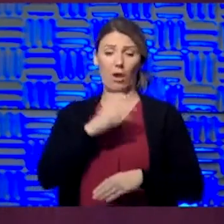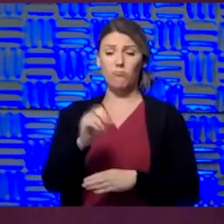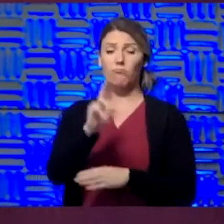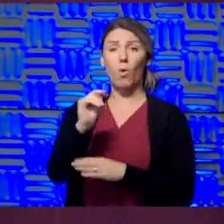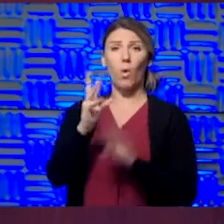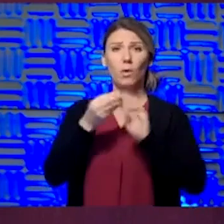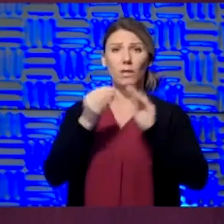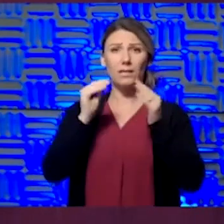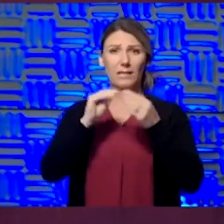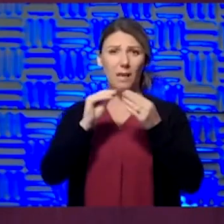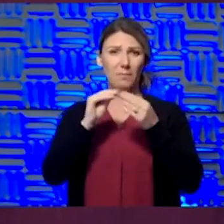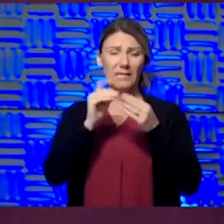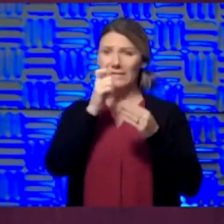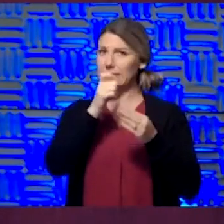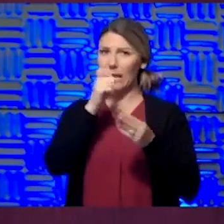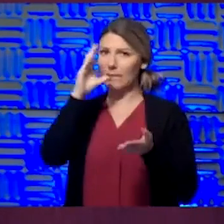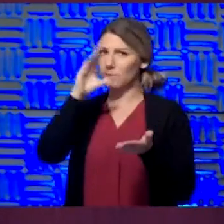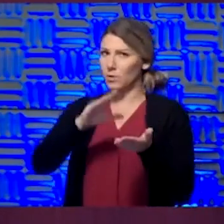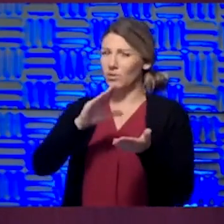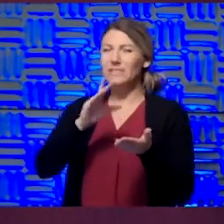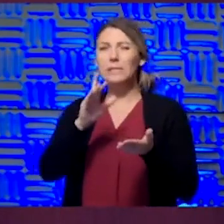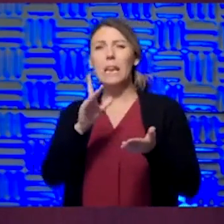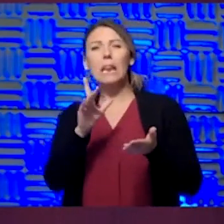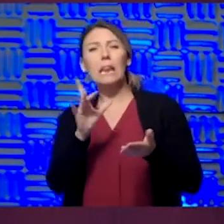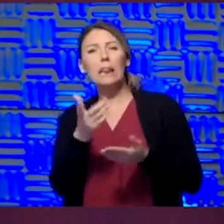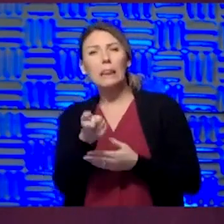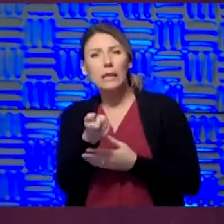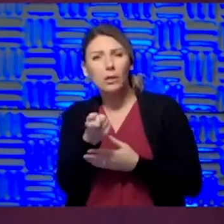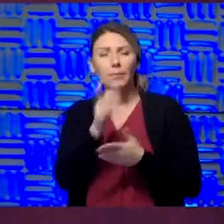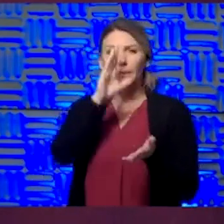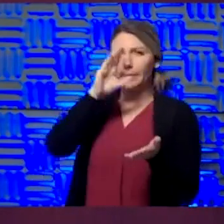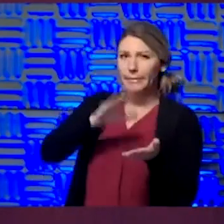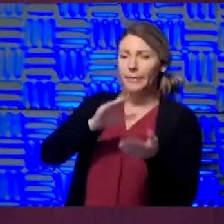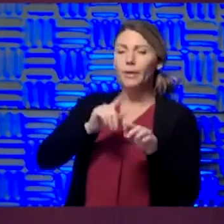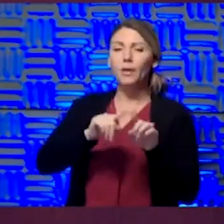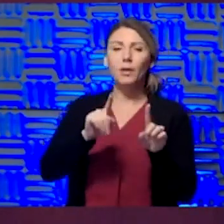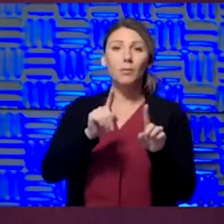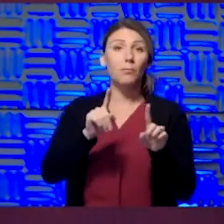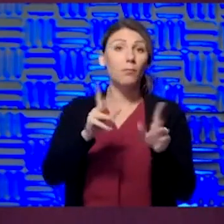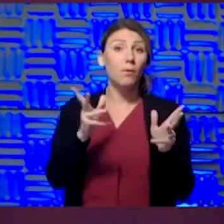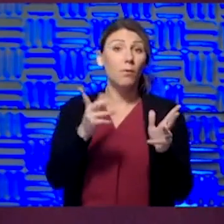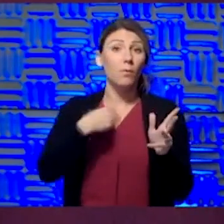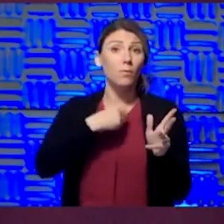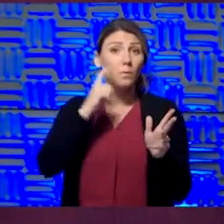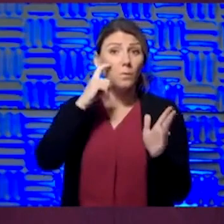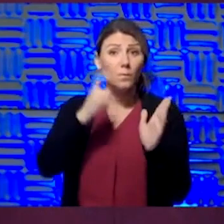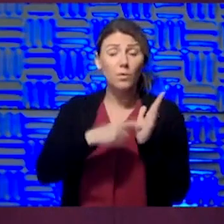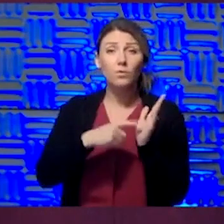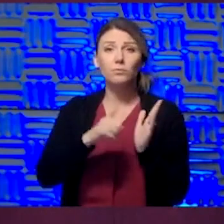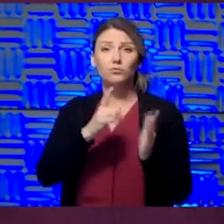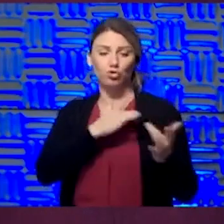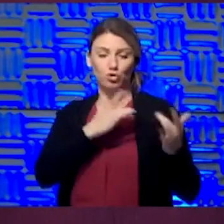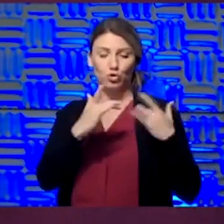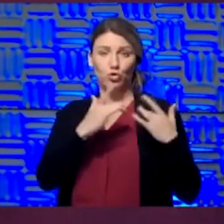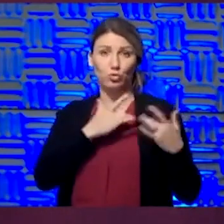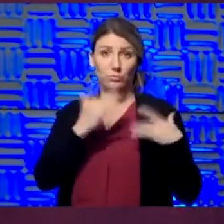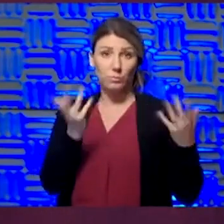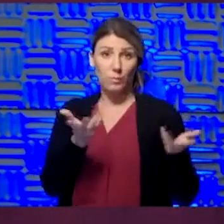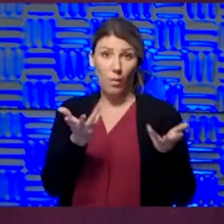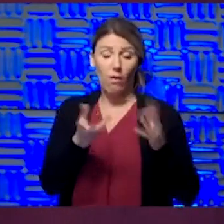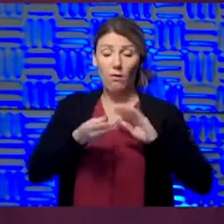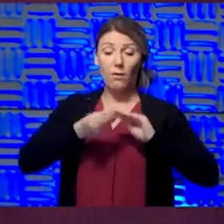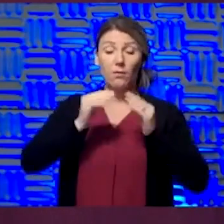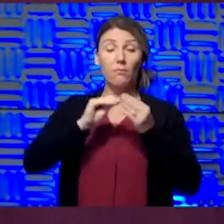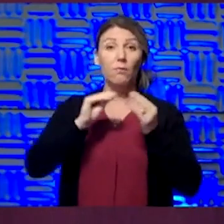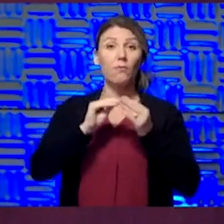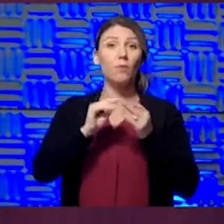as much of a reduction. There is a slight reduction. But what we noticed that's concerning is that the number of